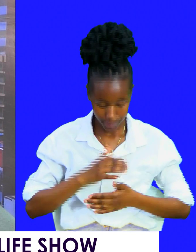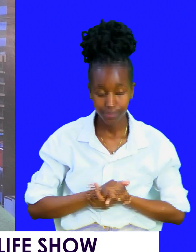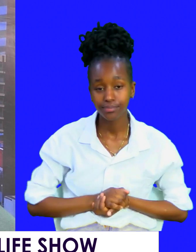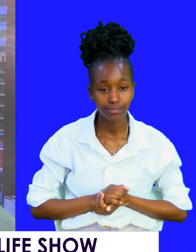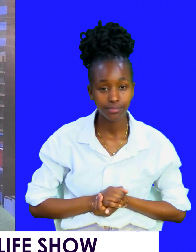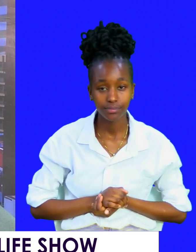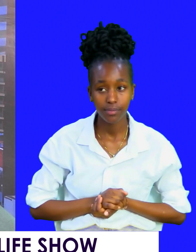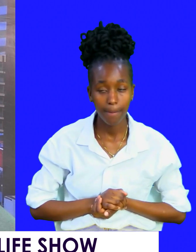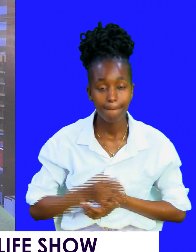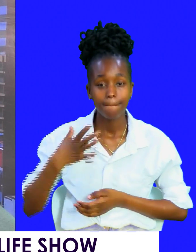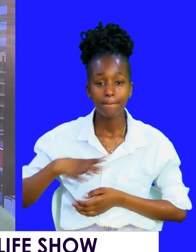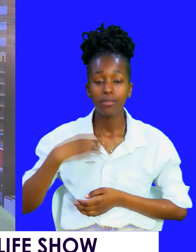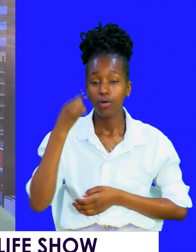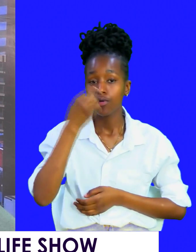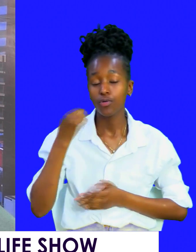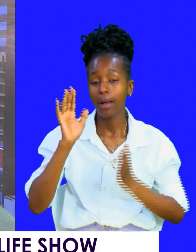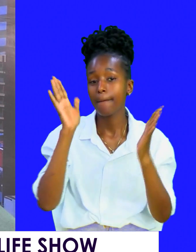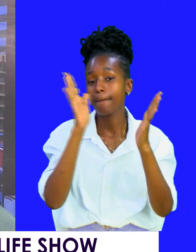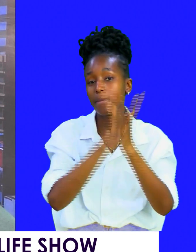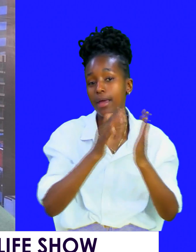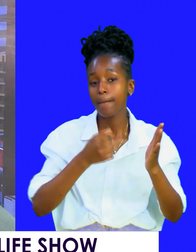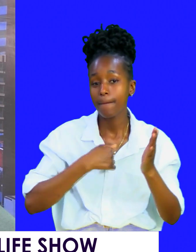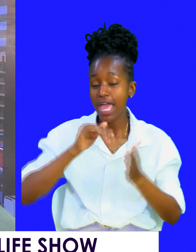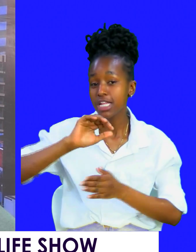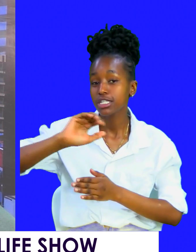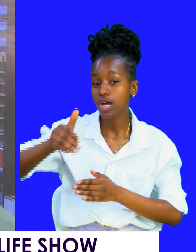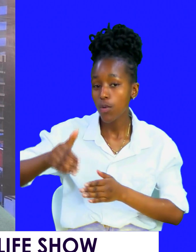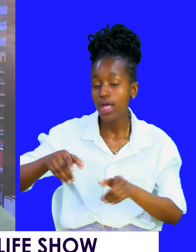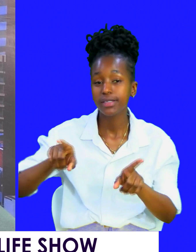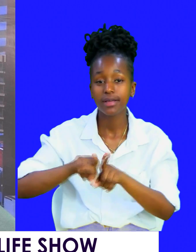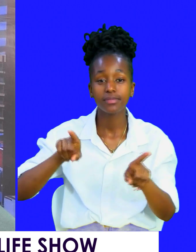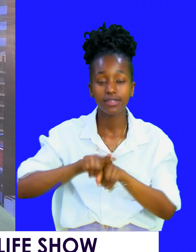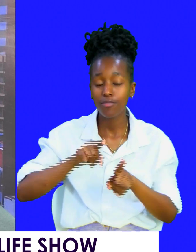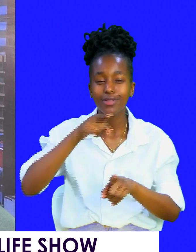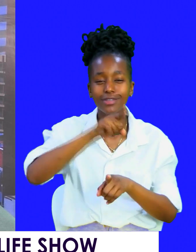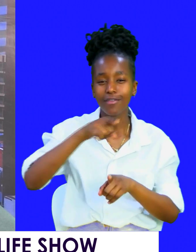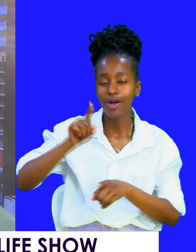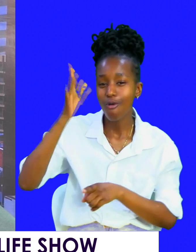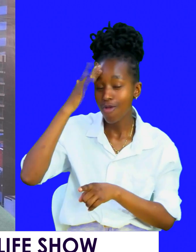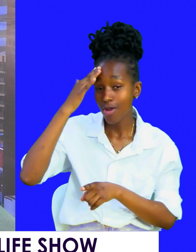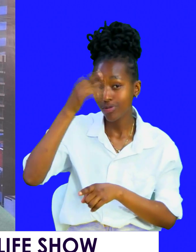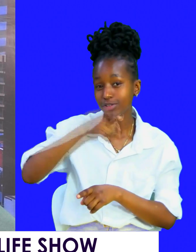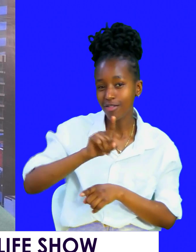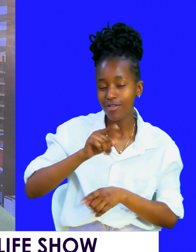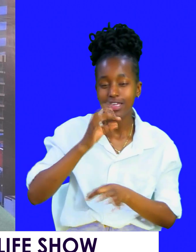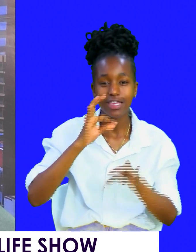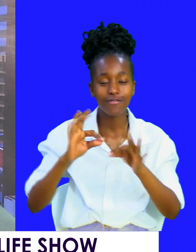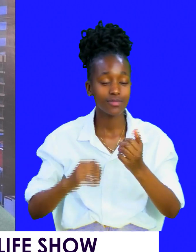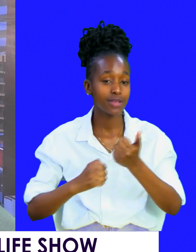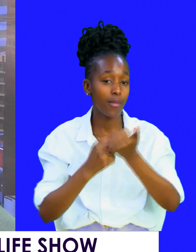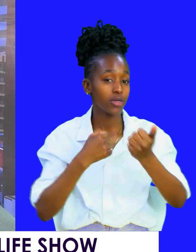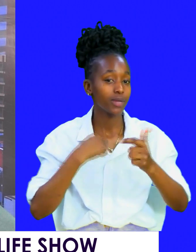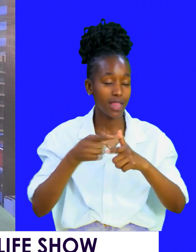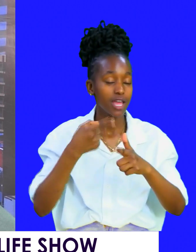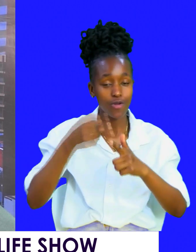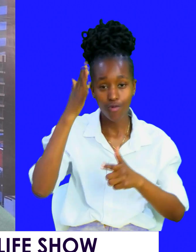Those of you who've given me high fives in town, and you know yourself, my fan out there who